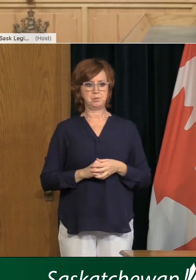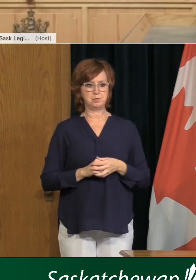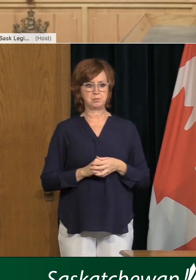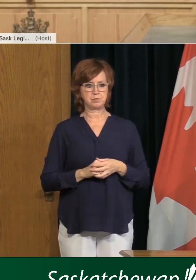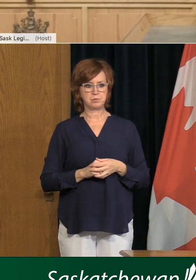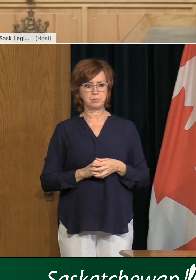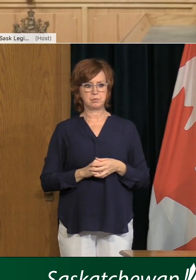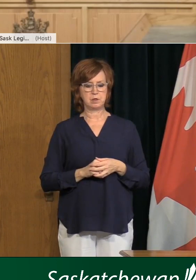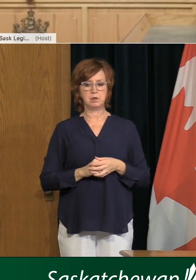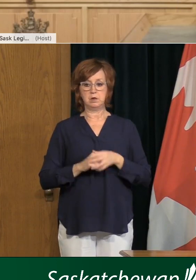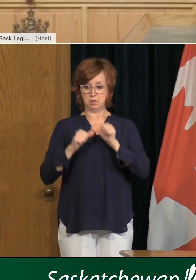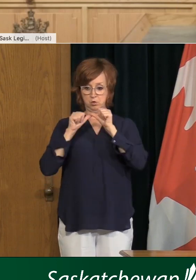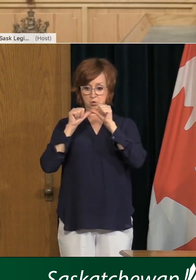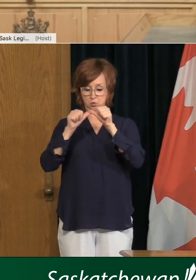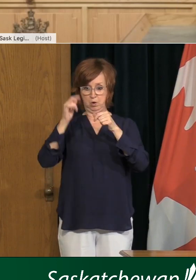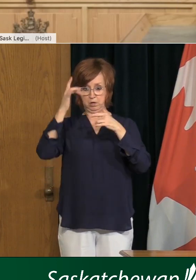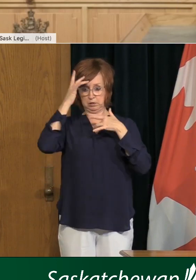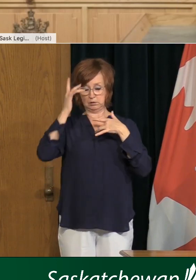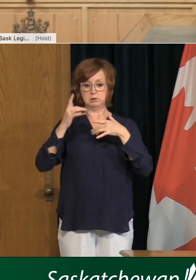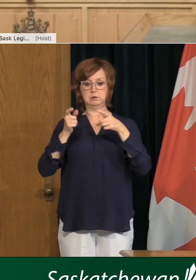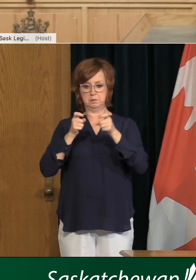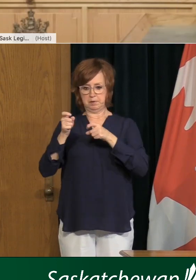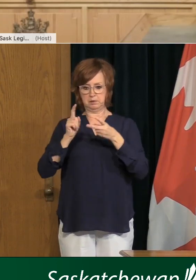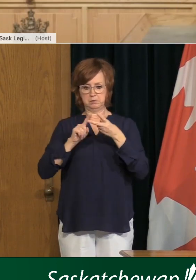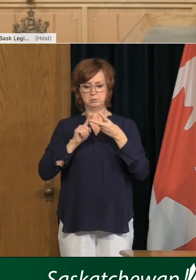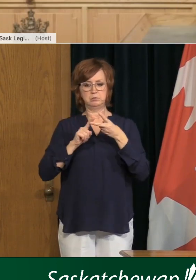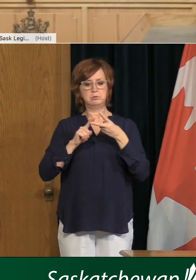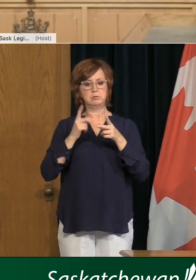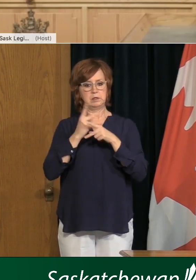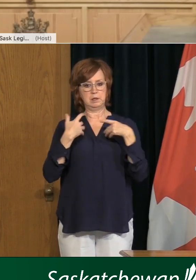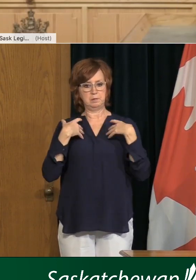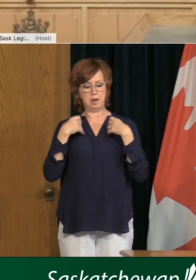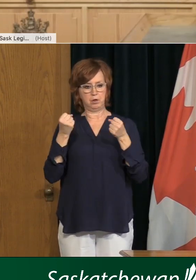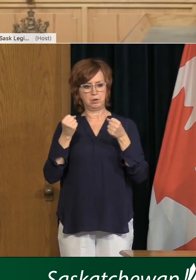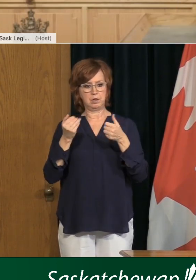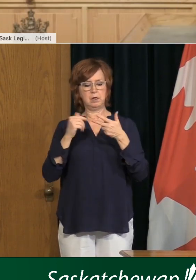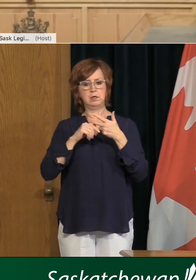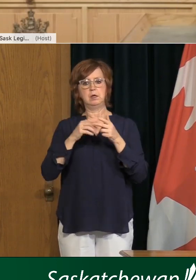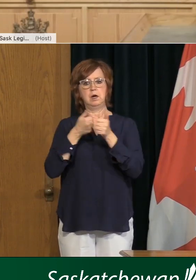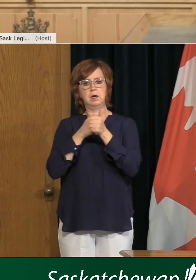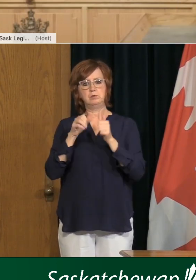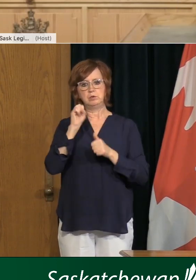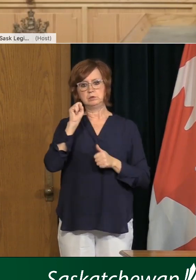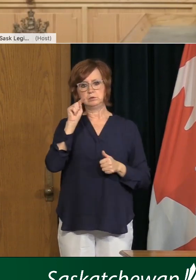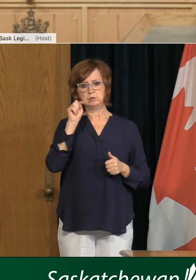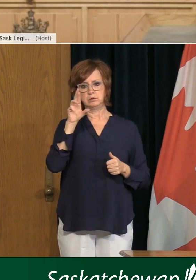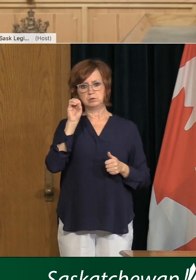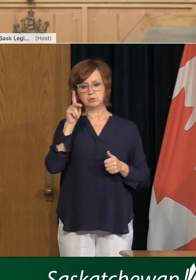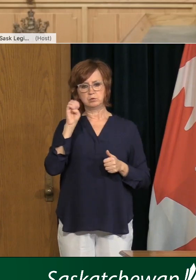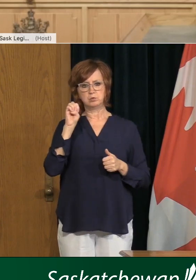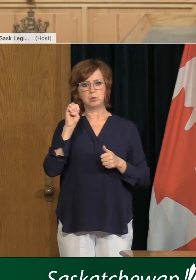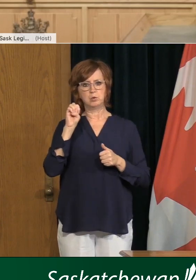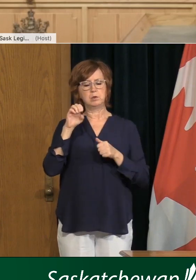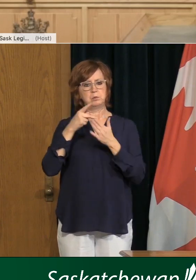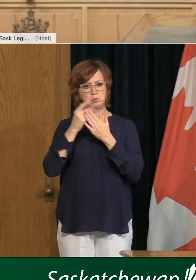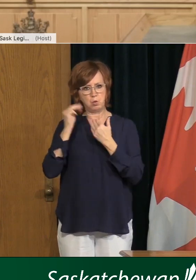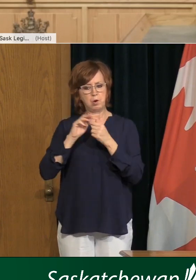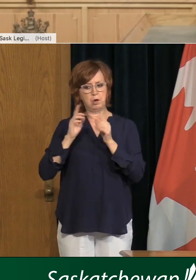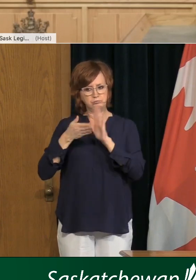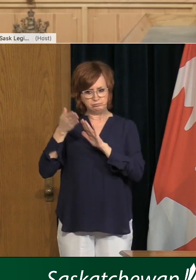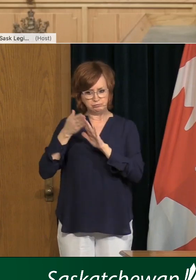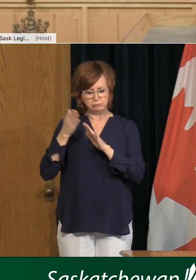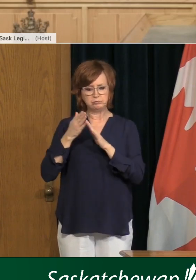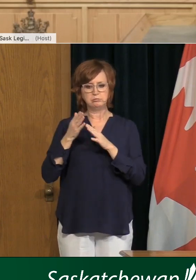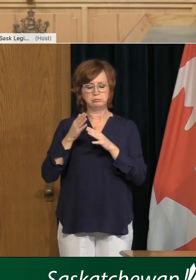management, wellness programs, and stroke prevention. Some examples of these include Live Well with Chronic Conditions and heart